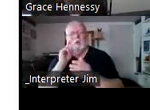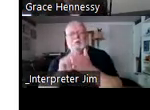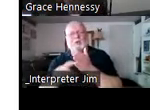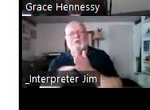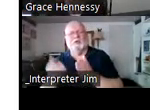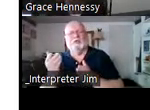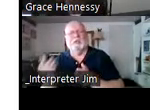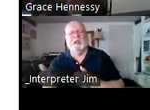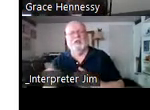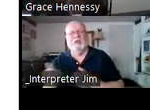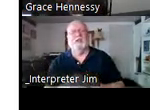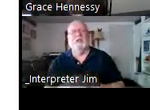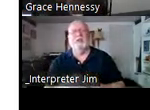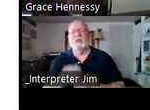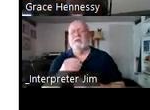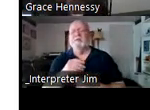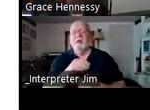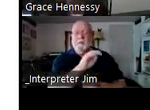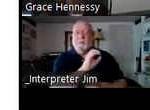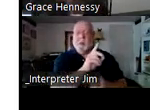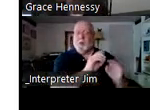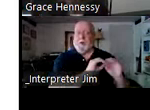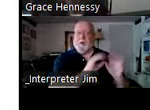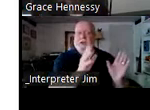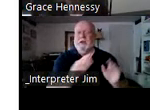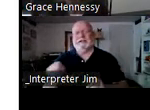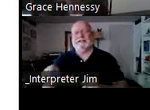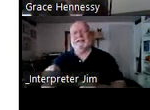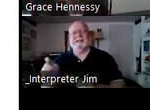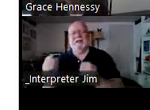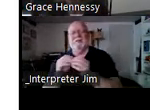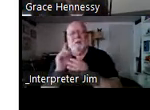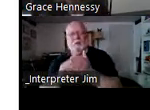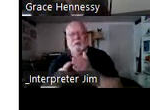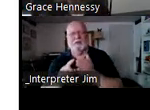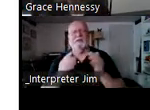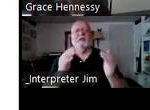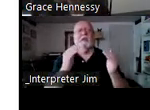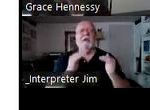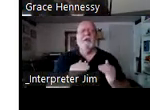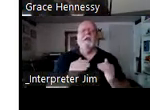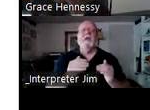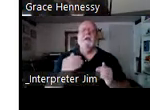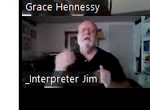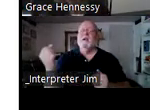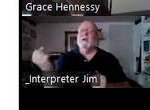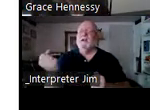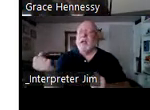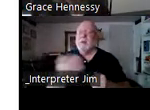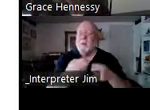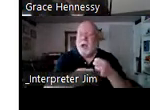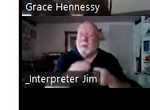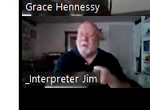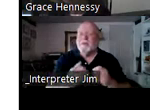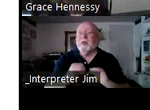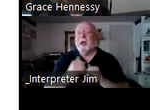as it was with mood disorders, particularly major depression. Greater severity of gambling problems, gambling activity,